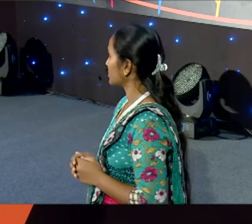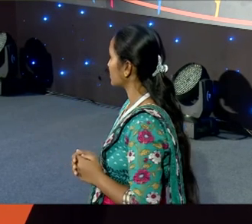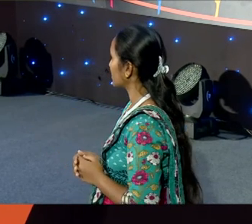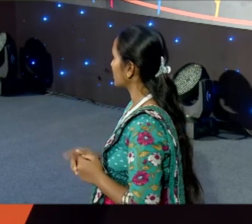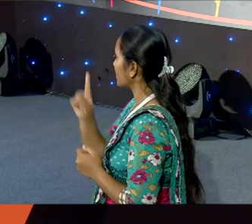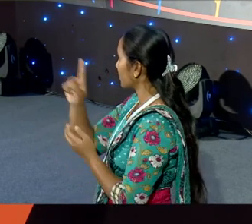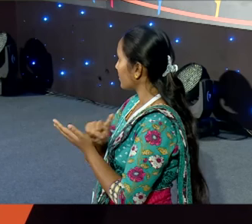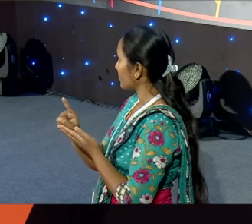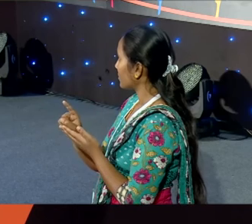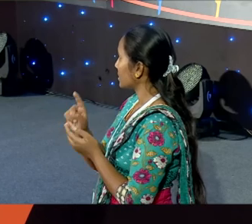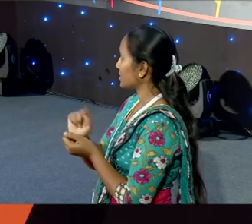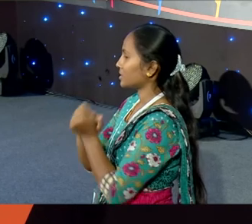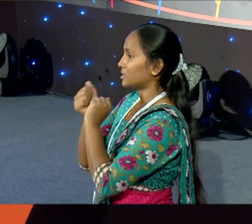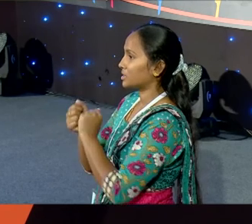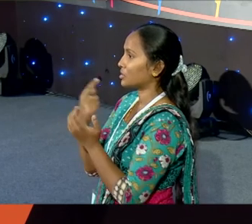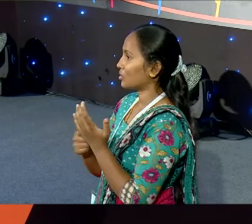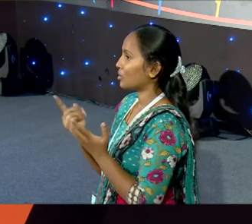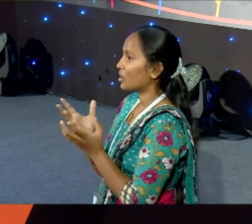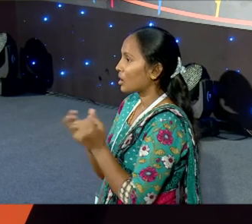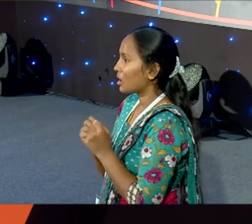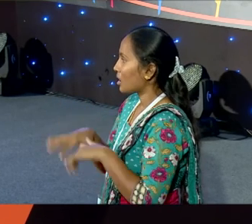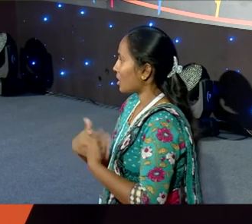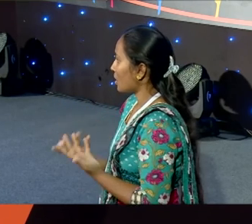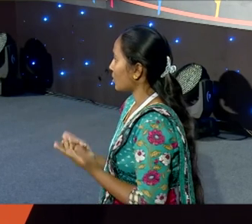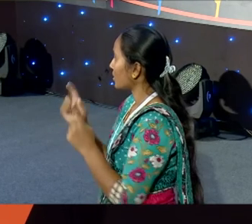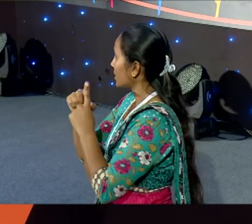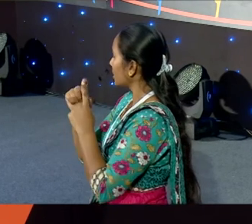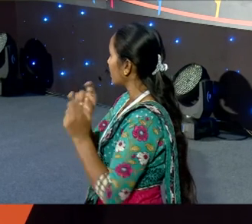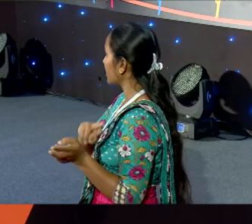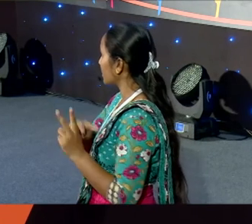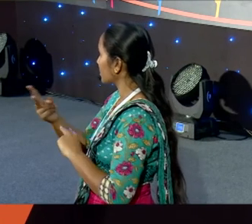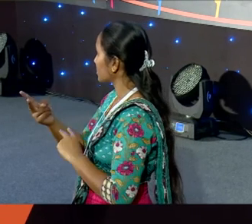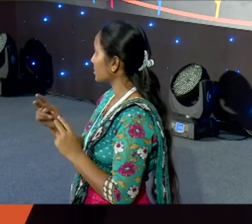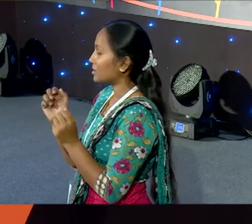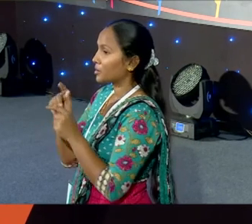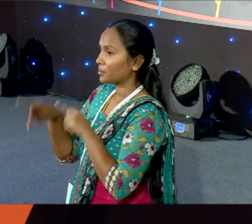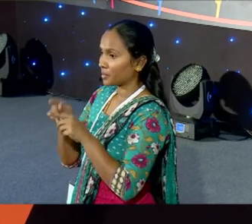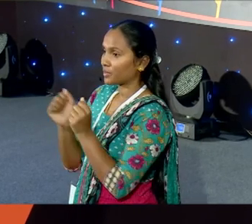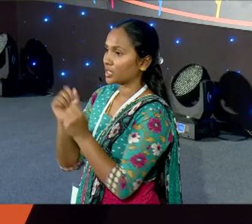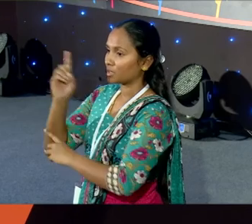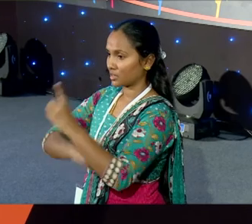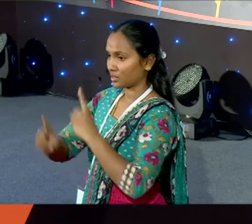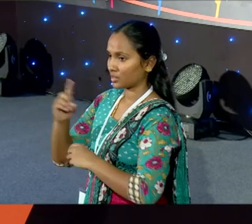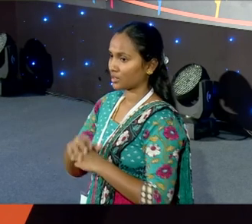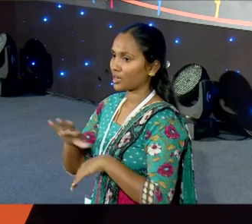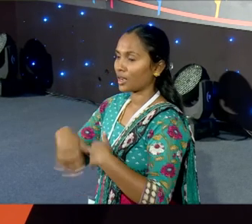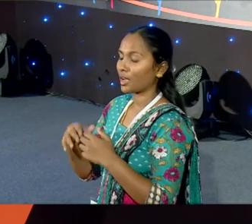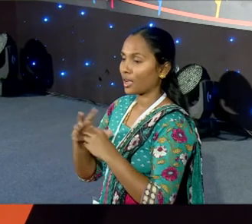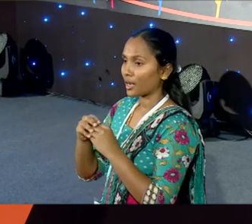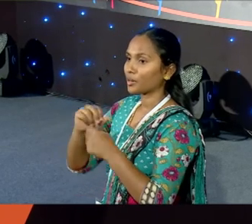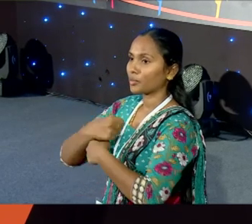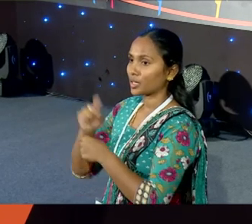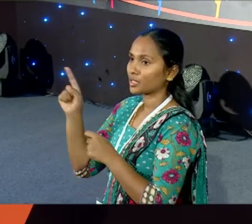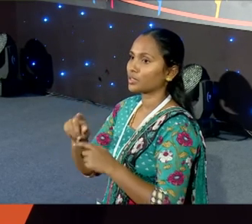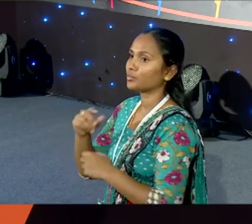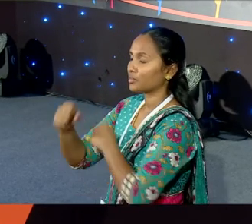Within a week, the Delhi government changed policies on how Delhi restaurants are to treat people with disabilities. And later in the year, I went to